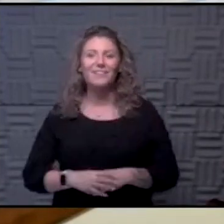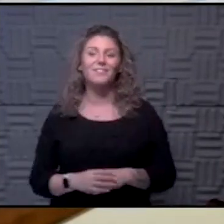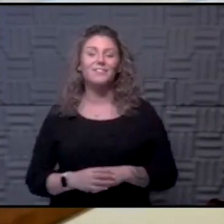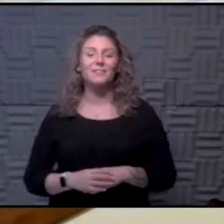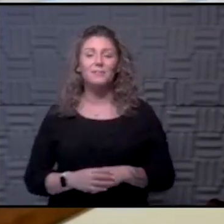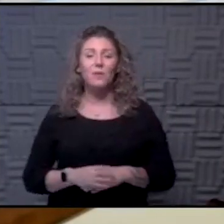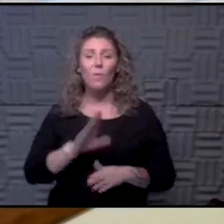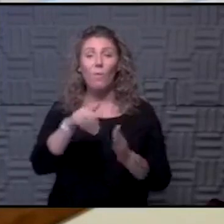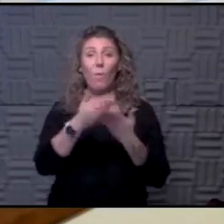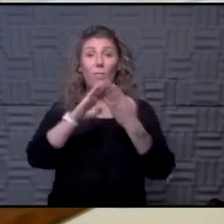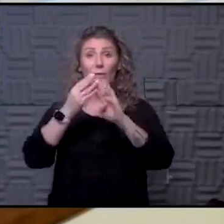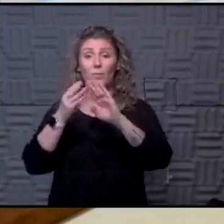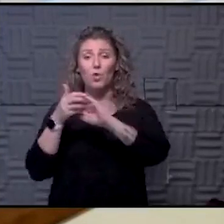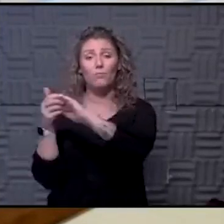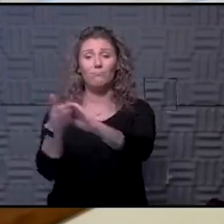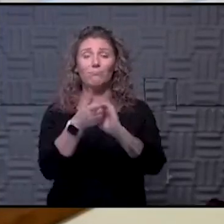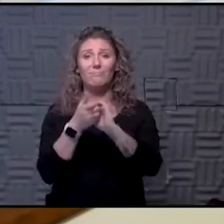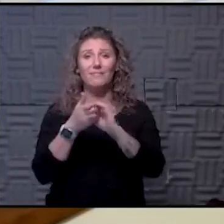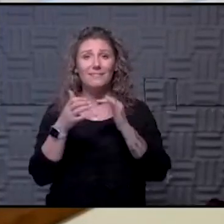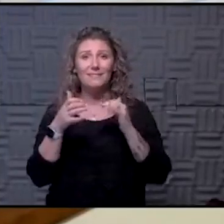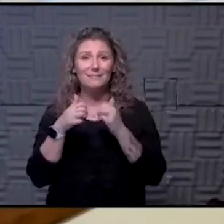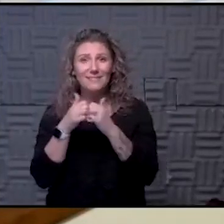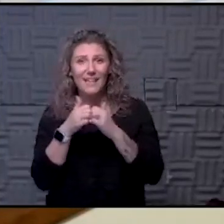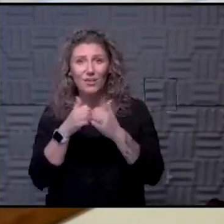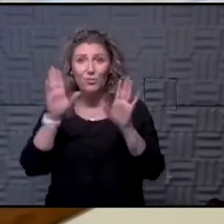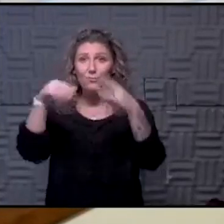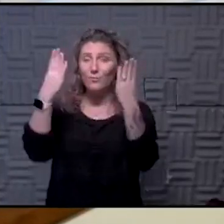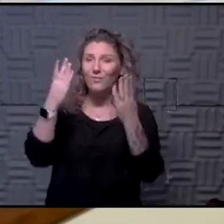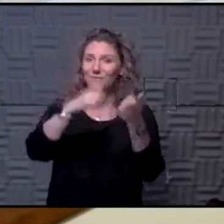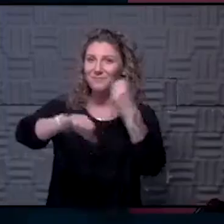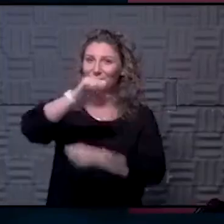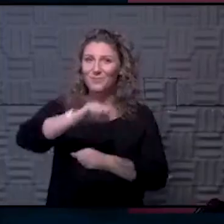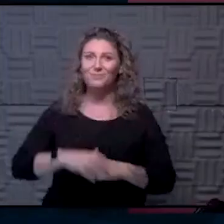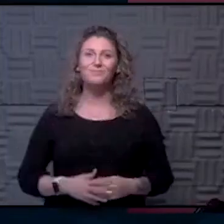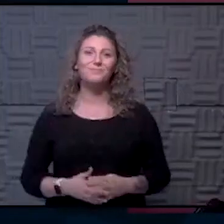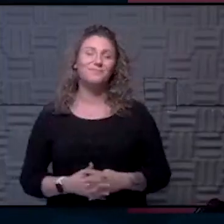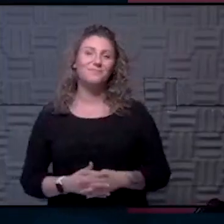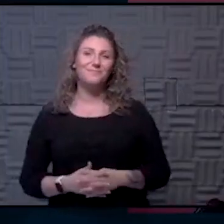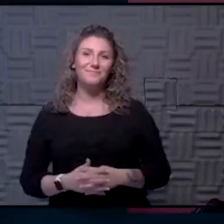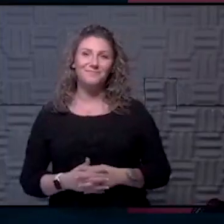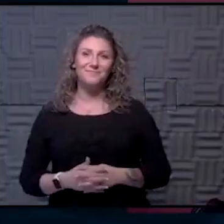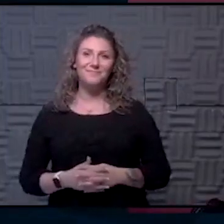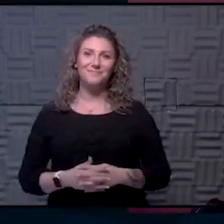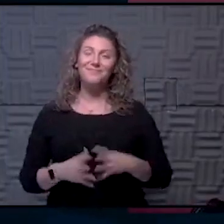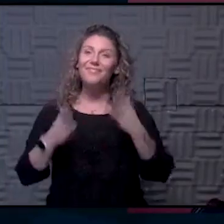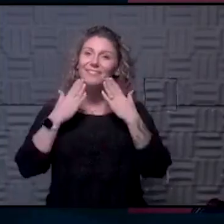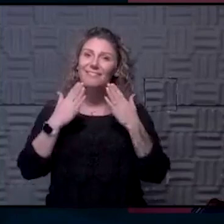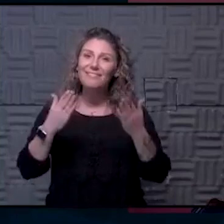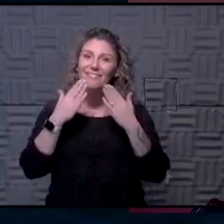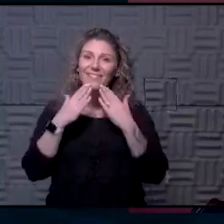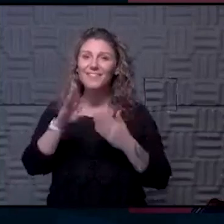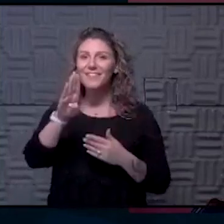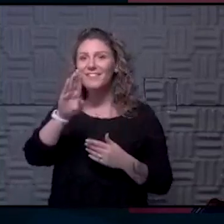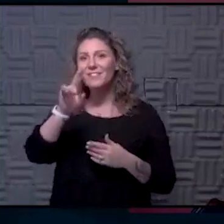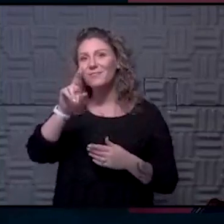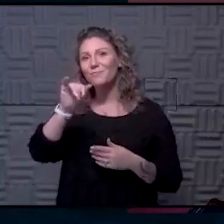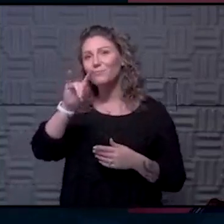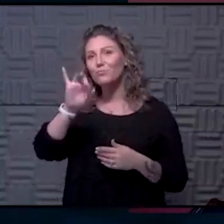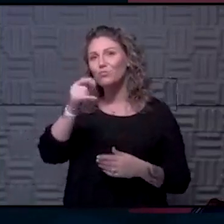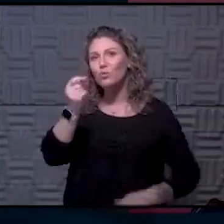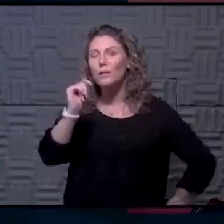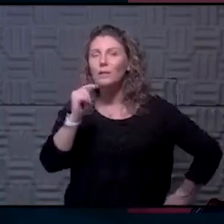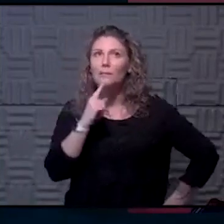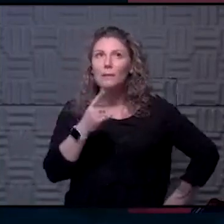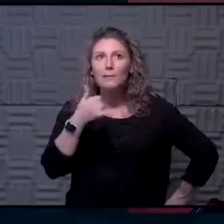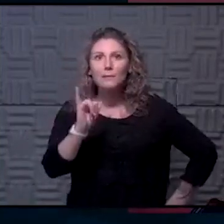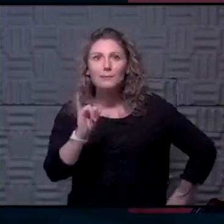community collaborating together to provide for one another. Thank you, Derik. Bridgette, I still